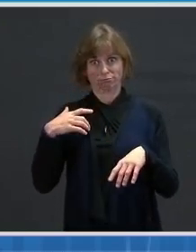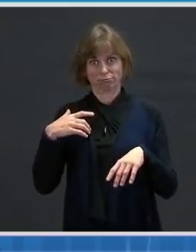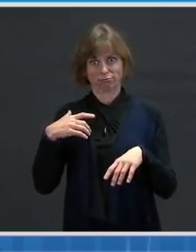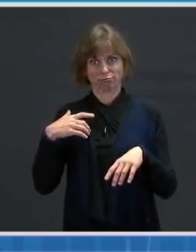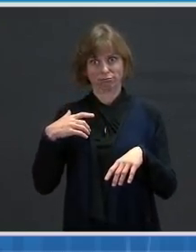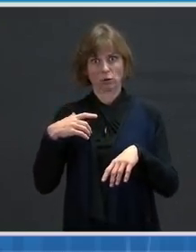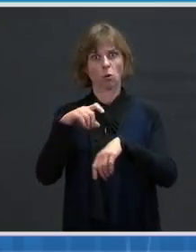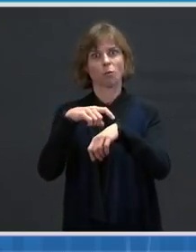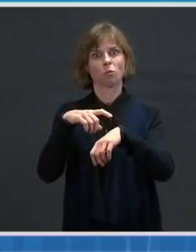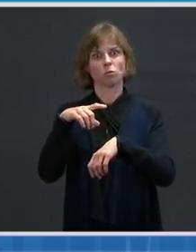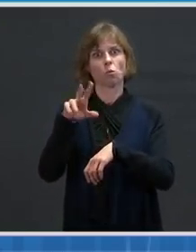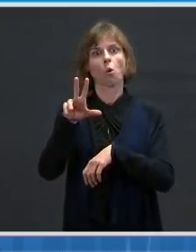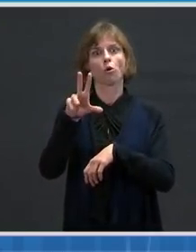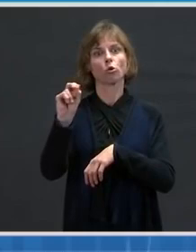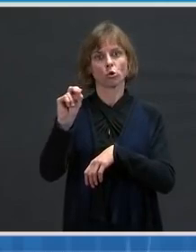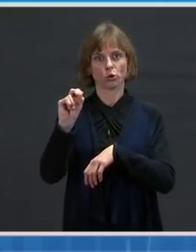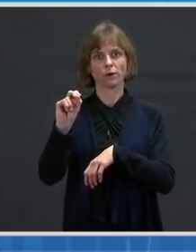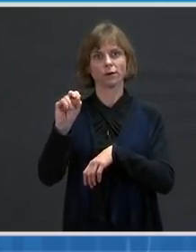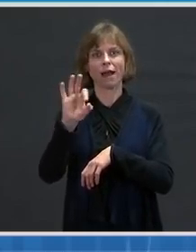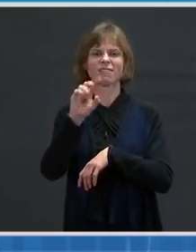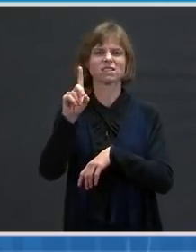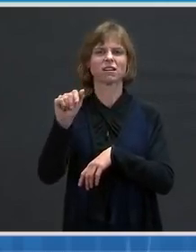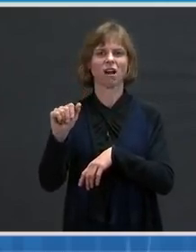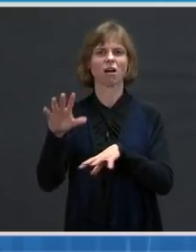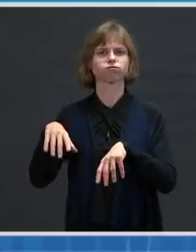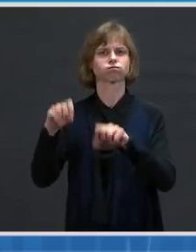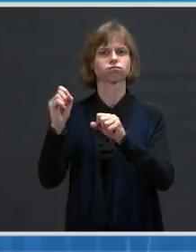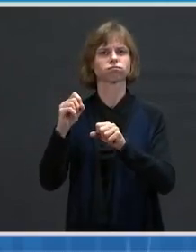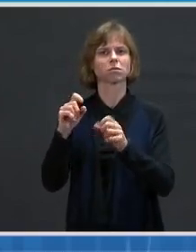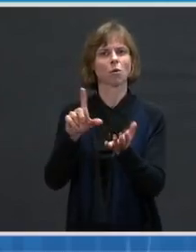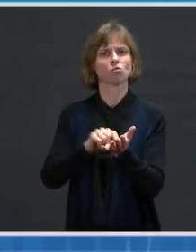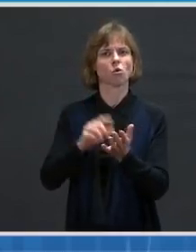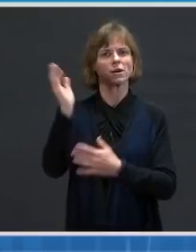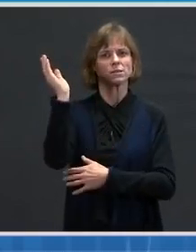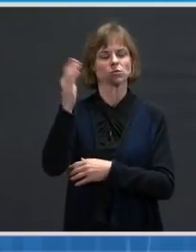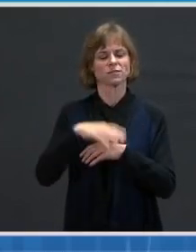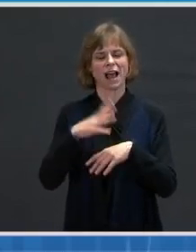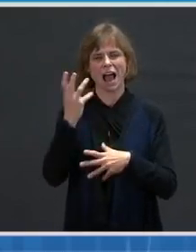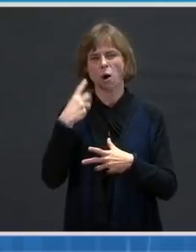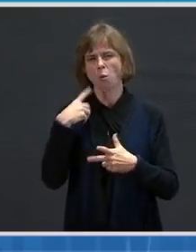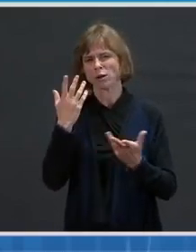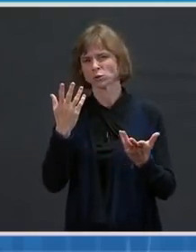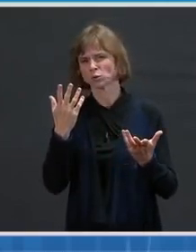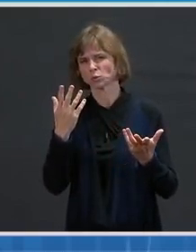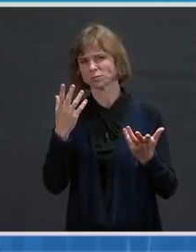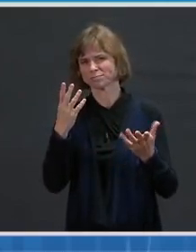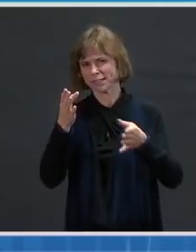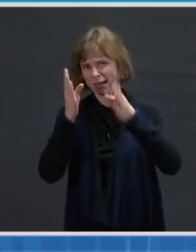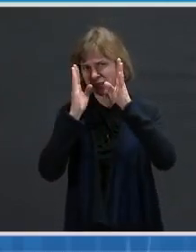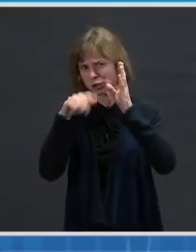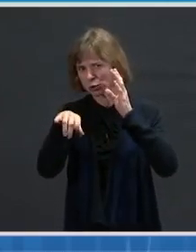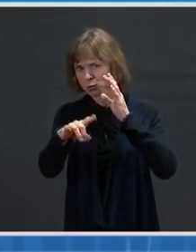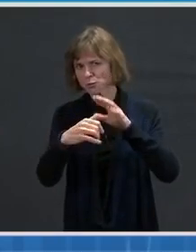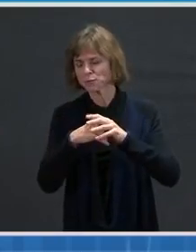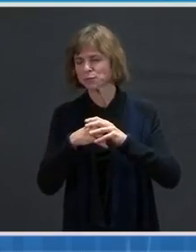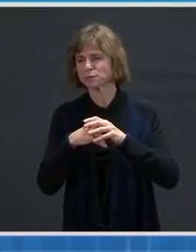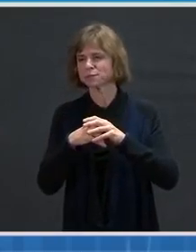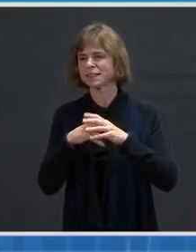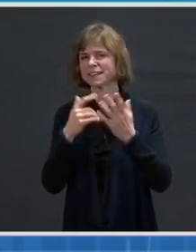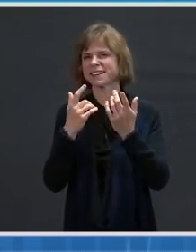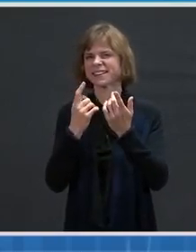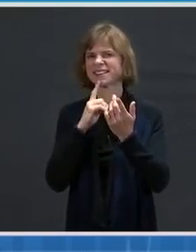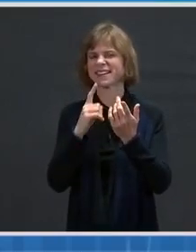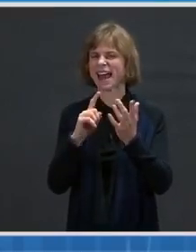at 1:30. I want to bring it to your attention because although they delineated the aspects of it, I want to make